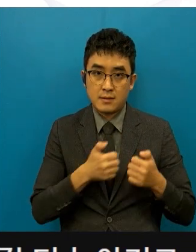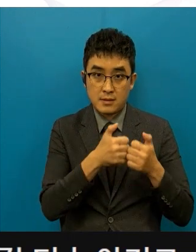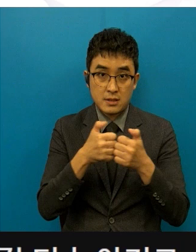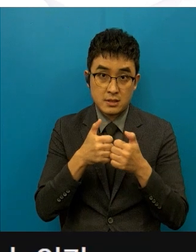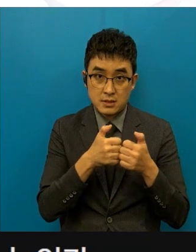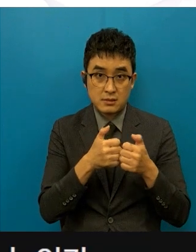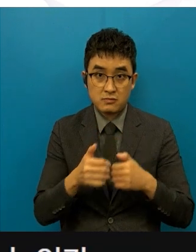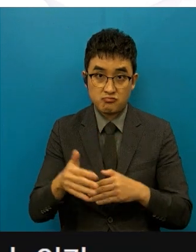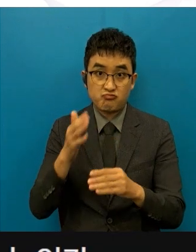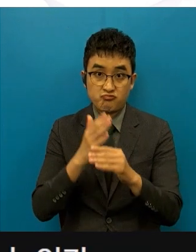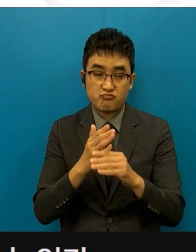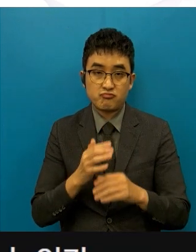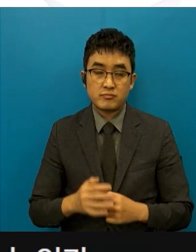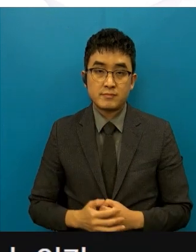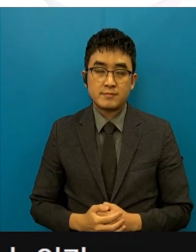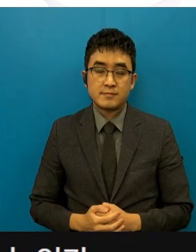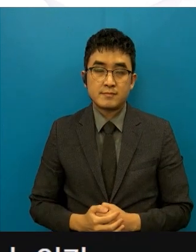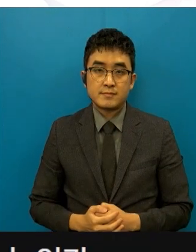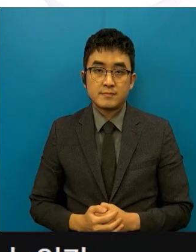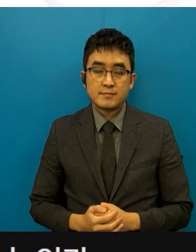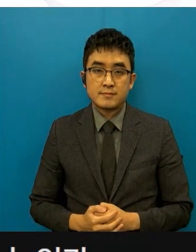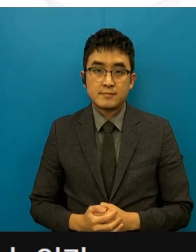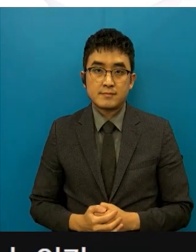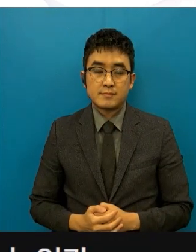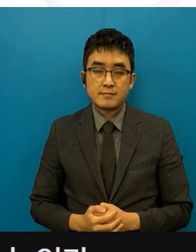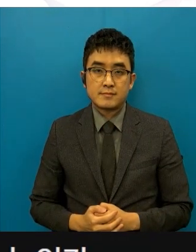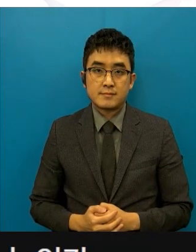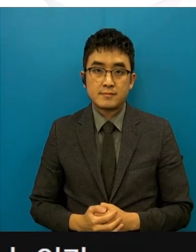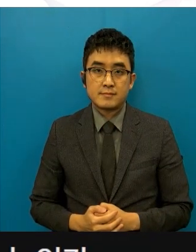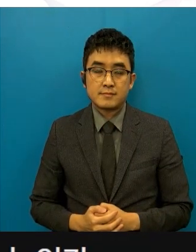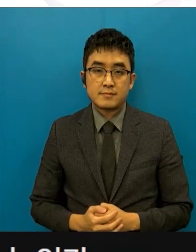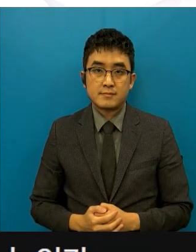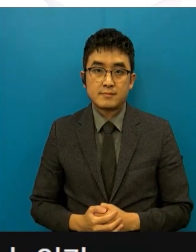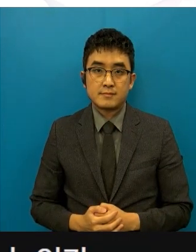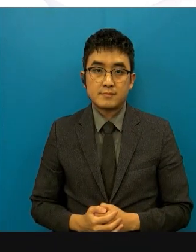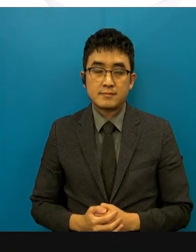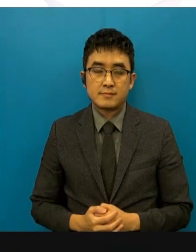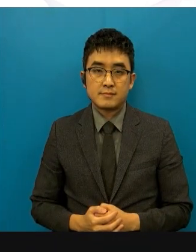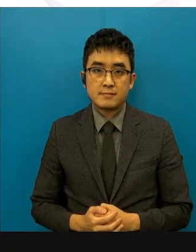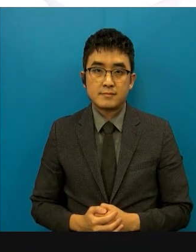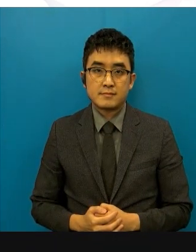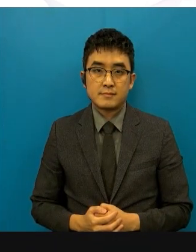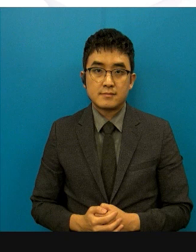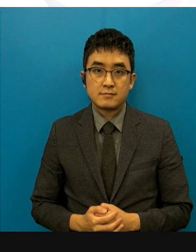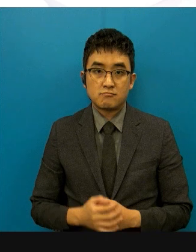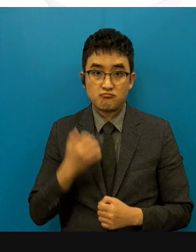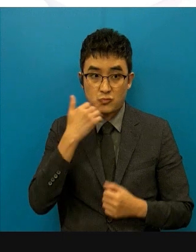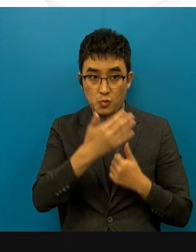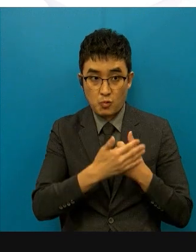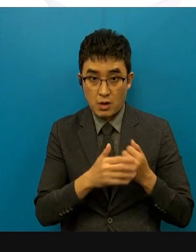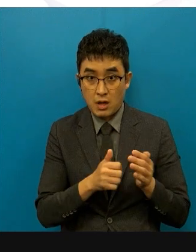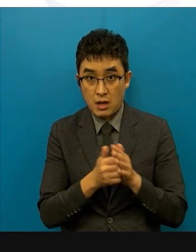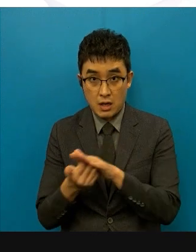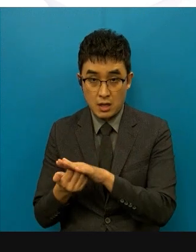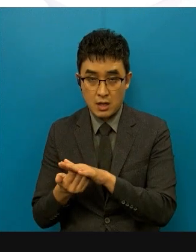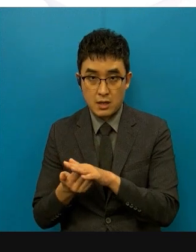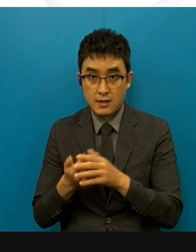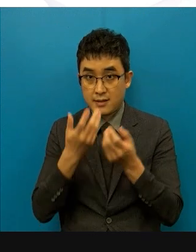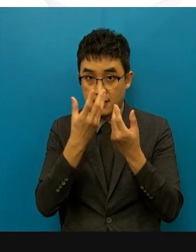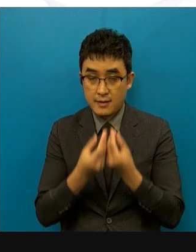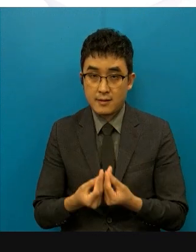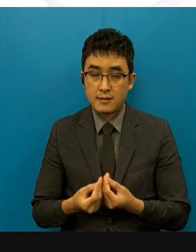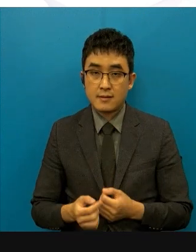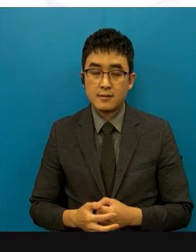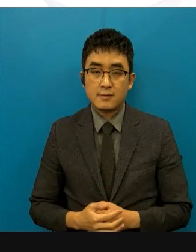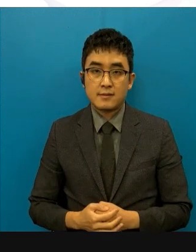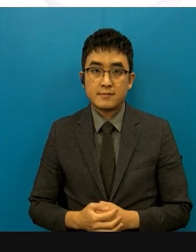has been referred to passive euthanasia for dignified death, as well as active preparation for death,